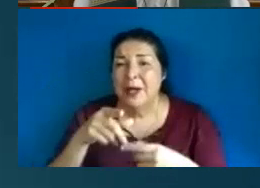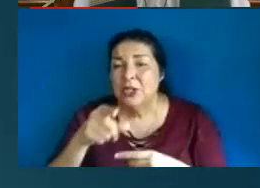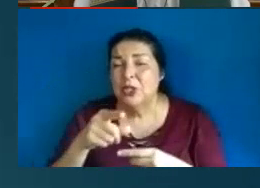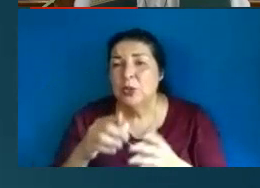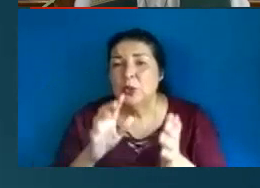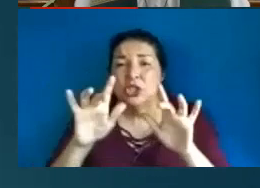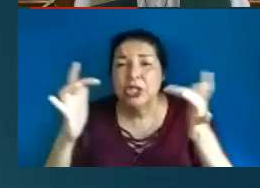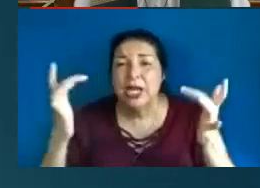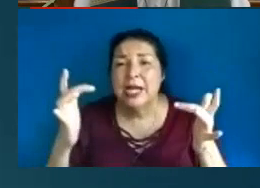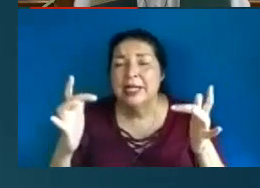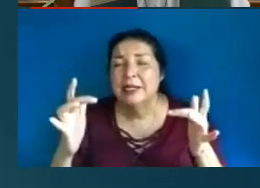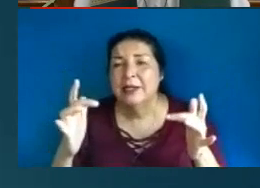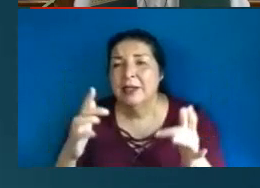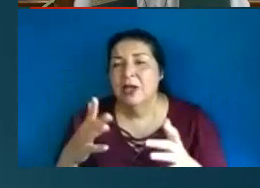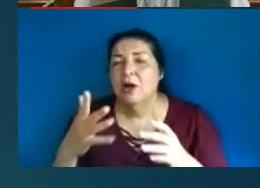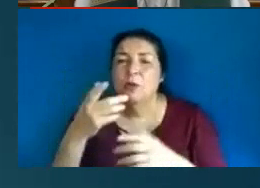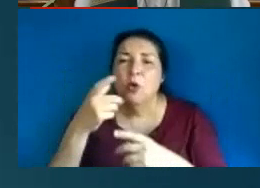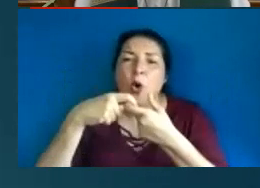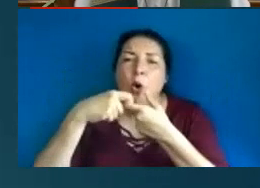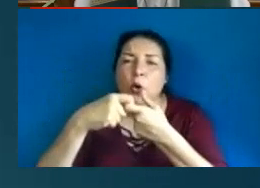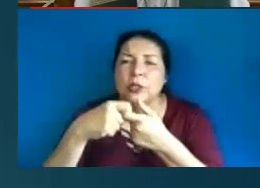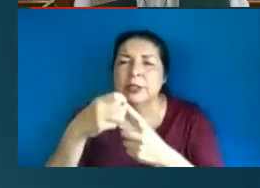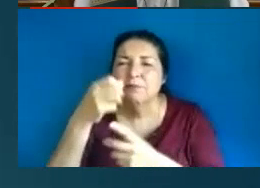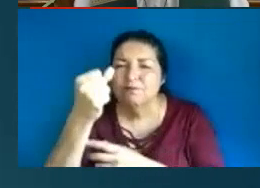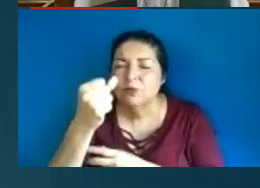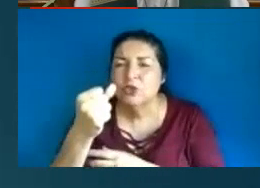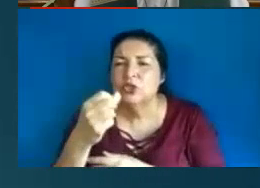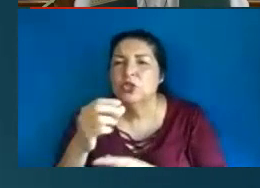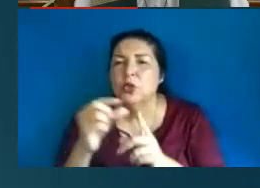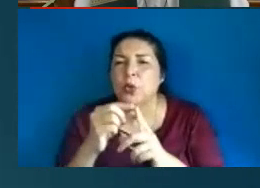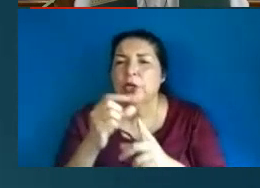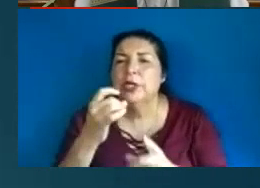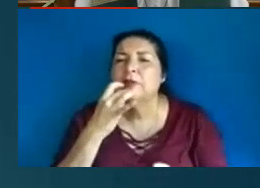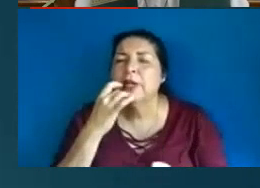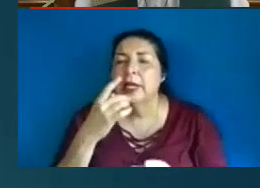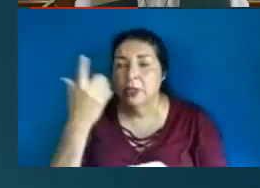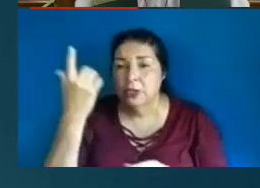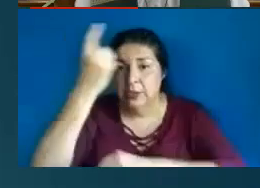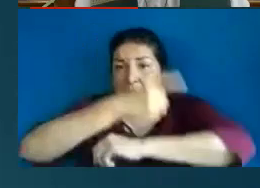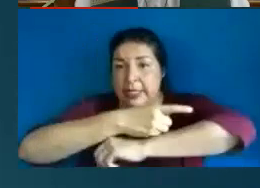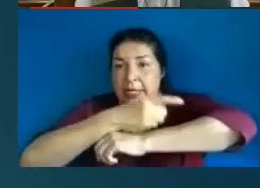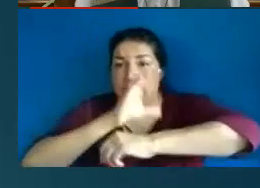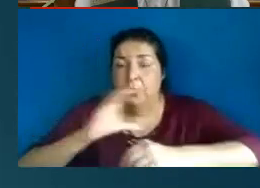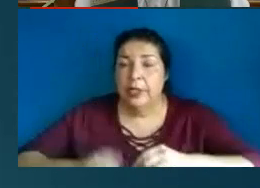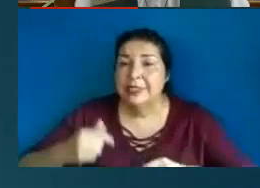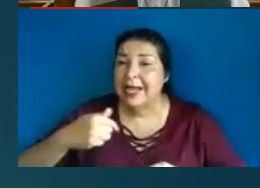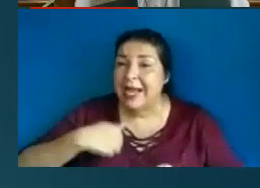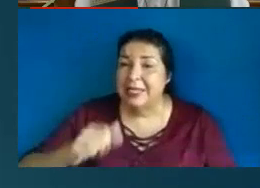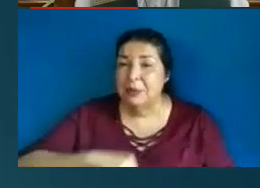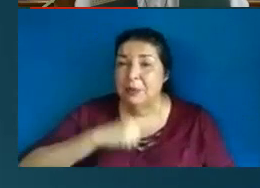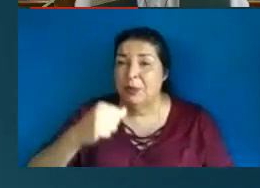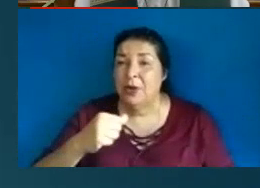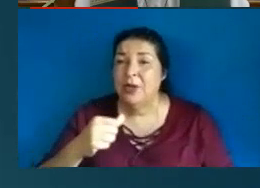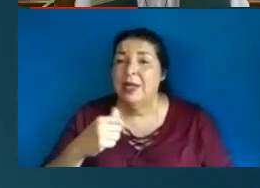world, holding fast to the word of life, so that in the day of Christ I may be proud that I did not run